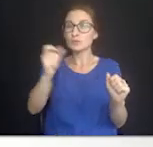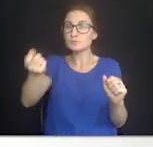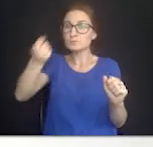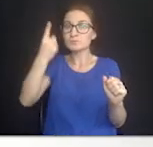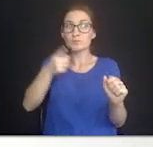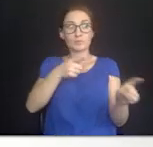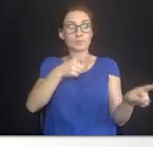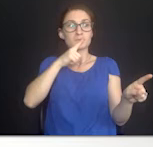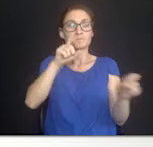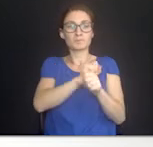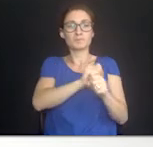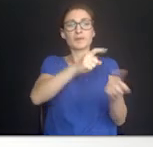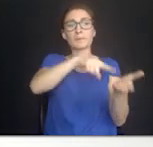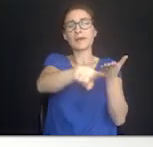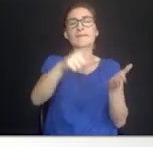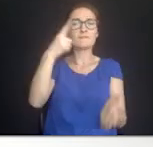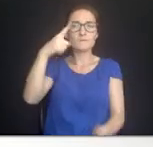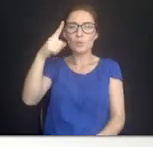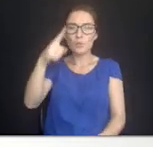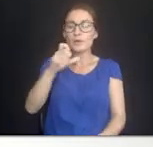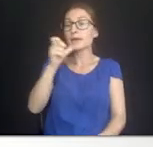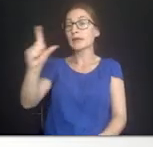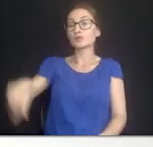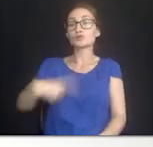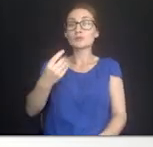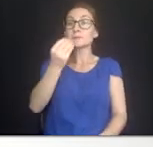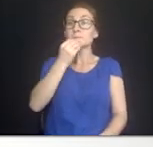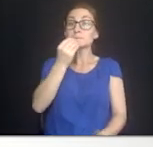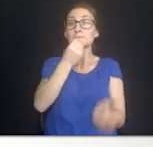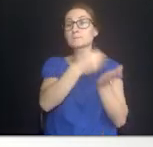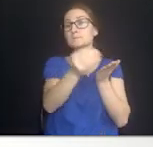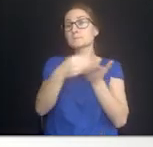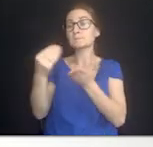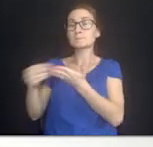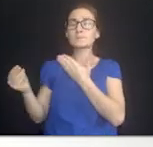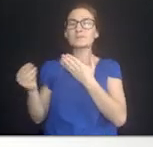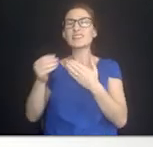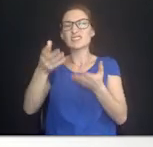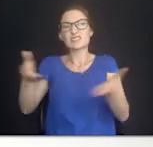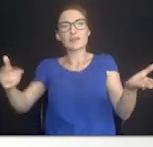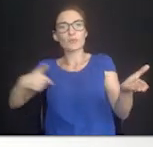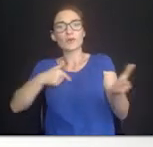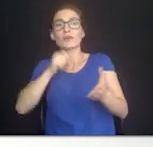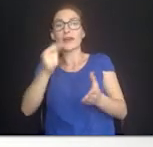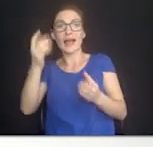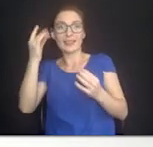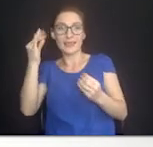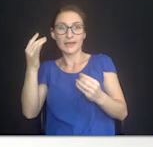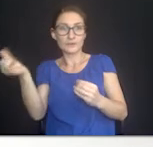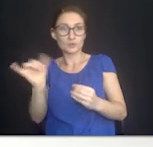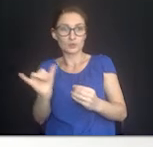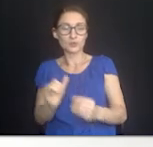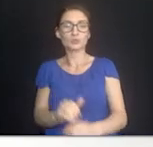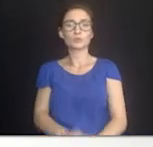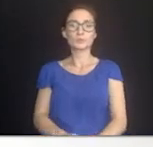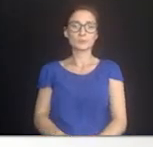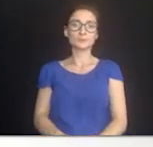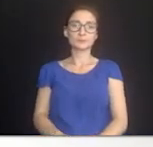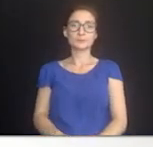just the grocery bill and some of the basics that we're used to. It's the stuff that we're not thinking of too, right?